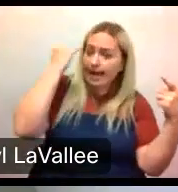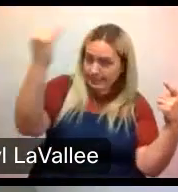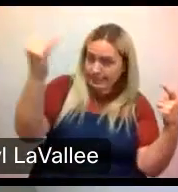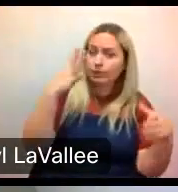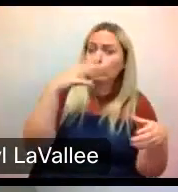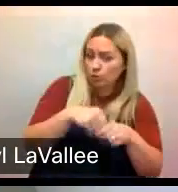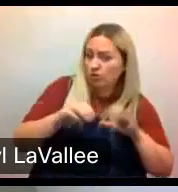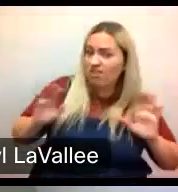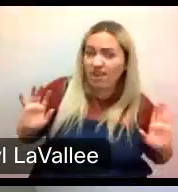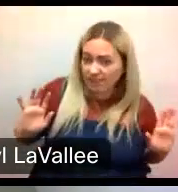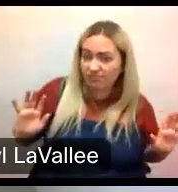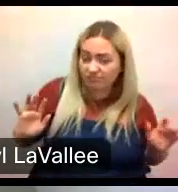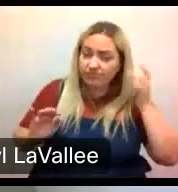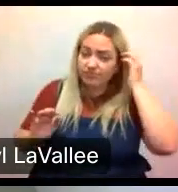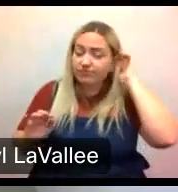have lasted.